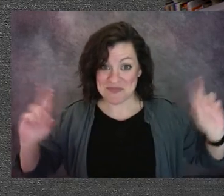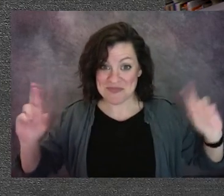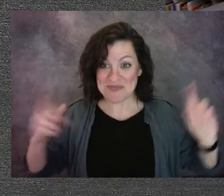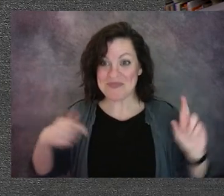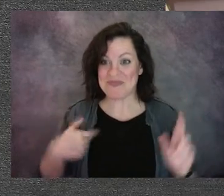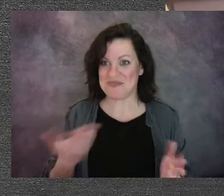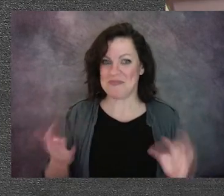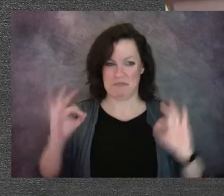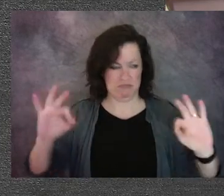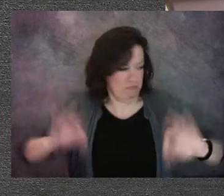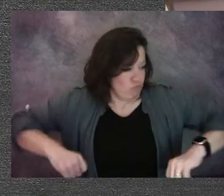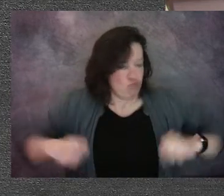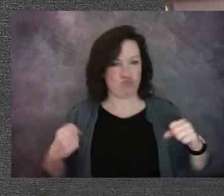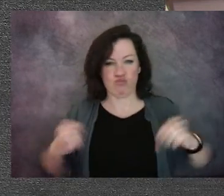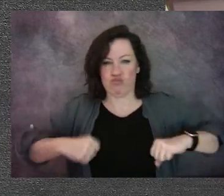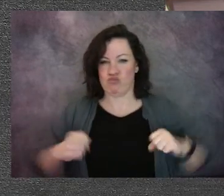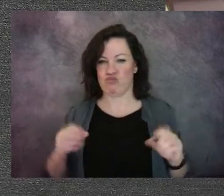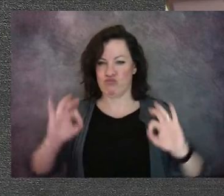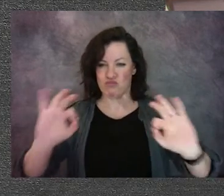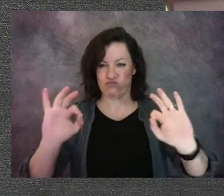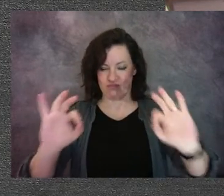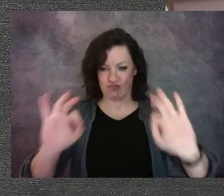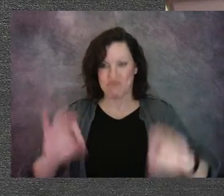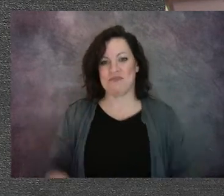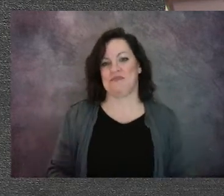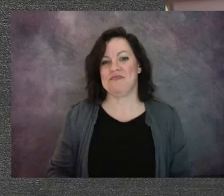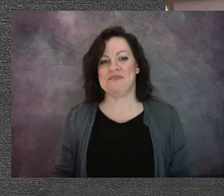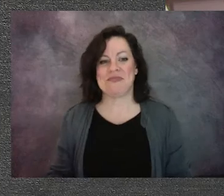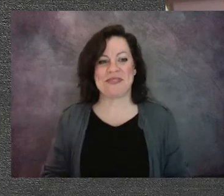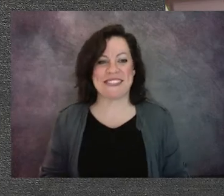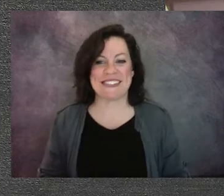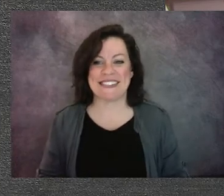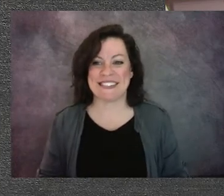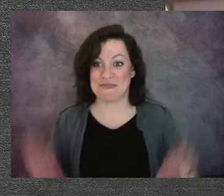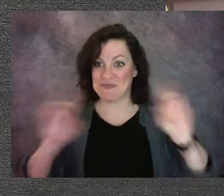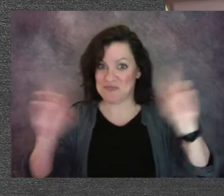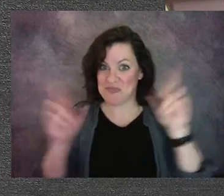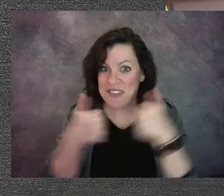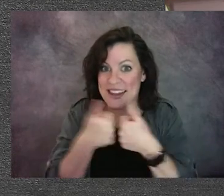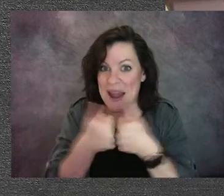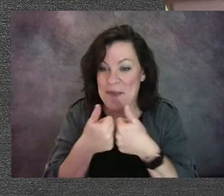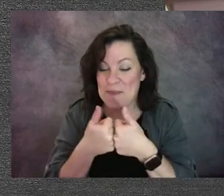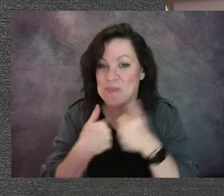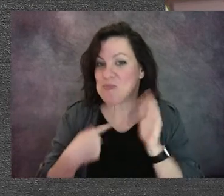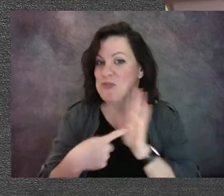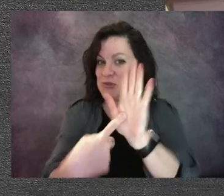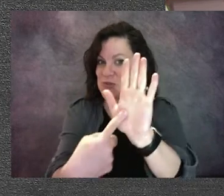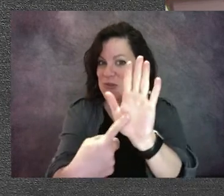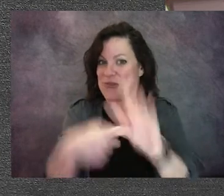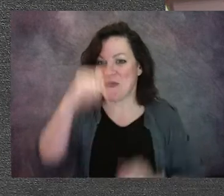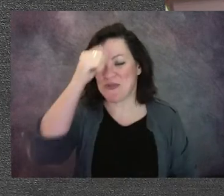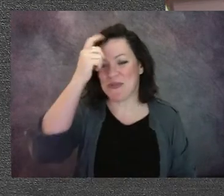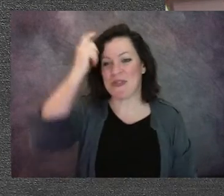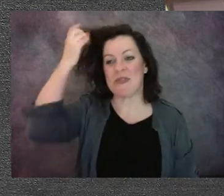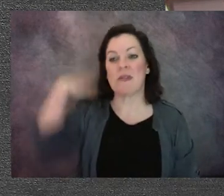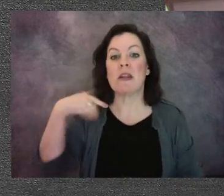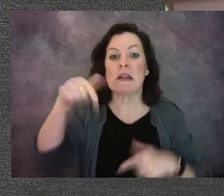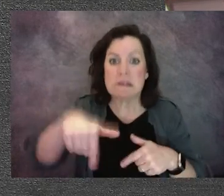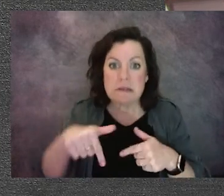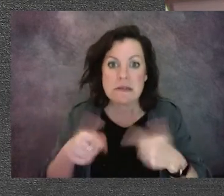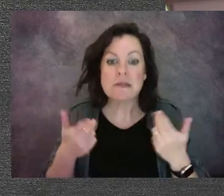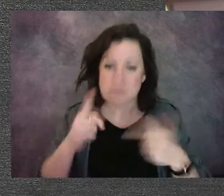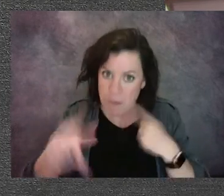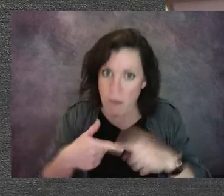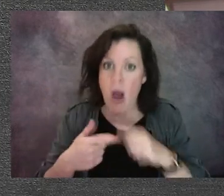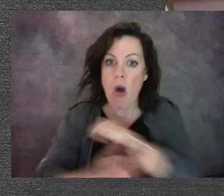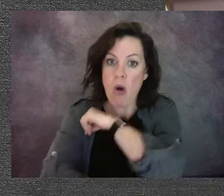right. Gee, this is a good spot for our movement, huh? Uh-huh. All right. Hey, you ready for the finger play?